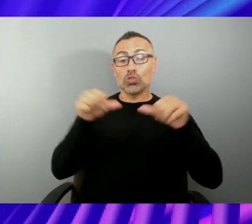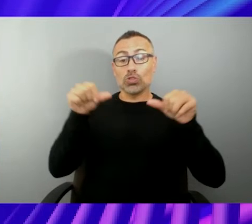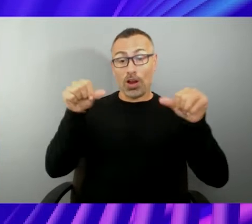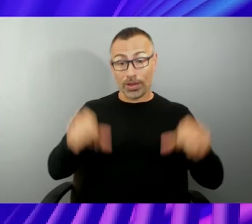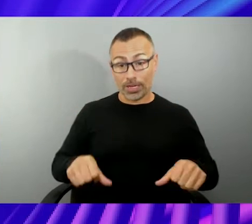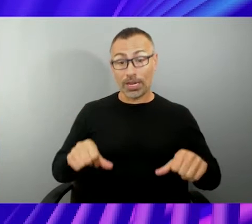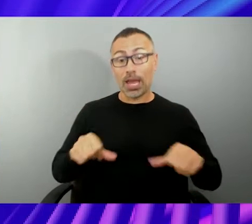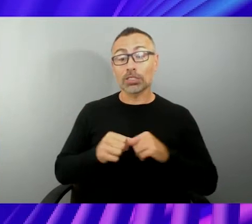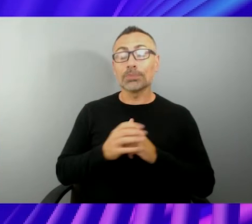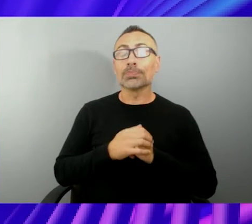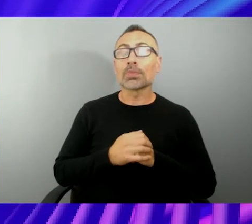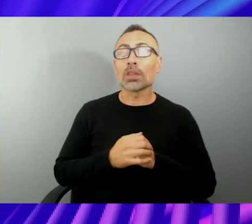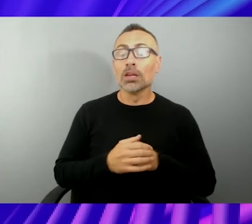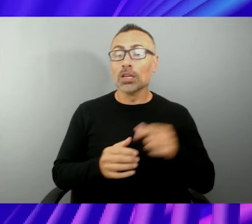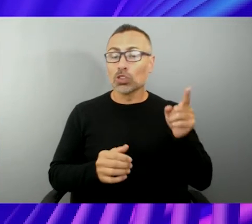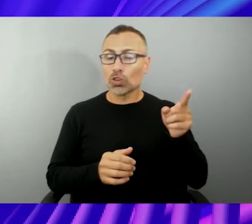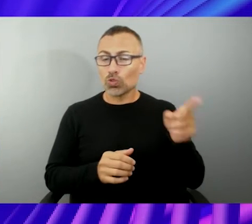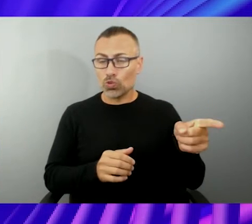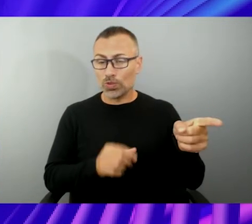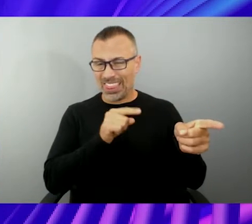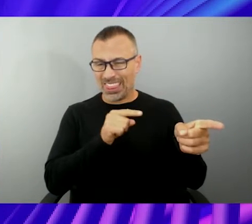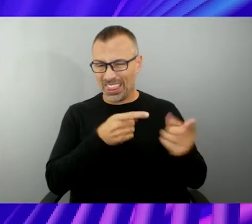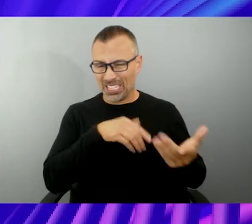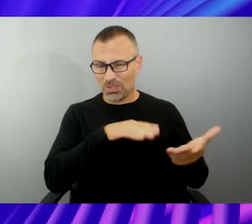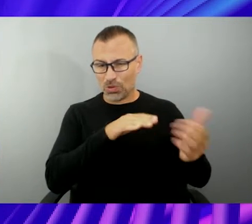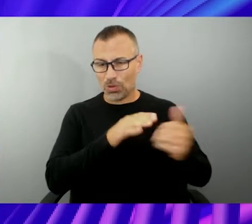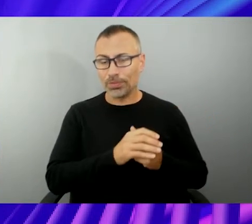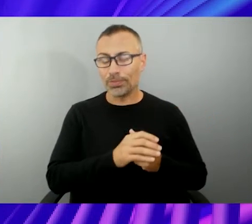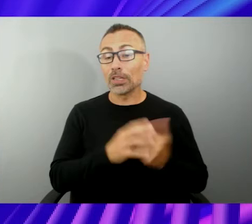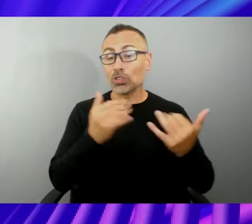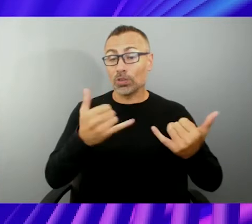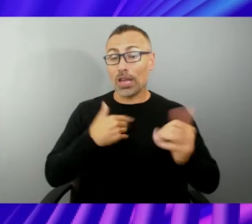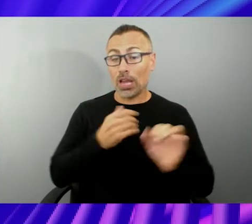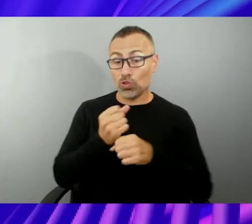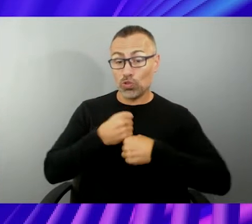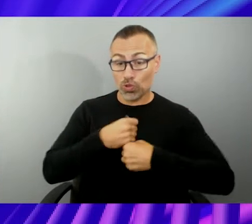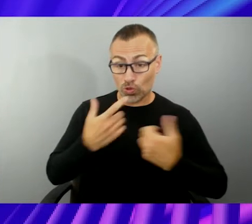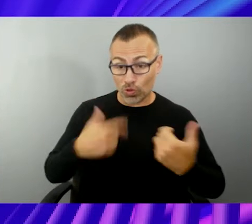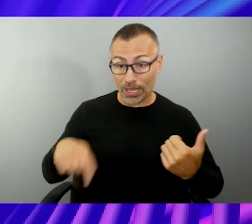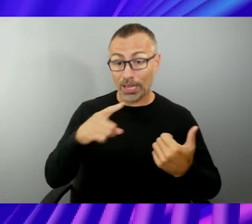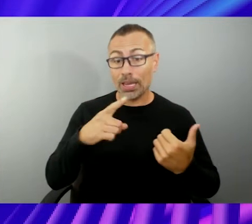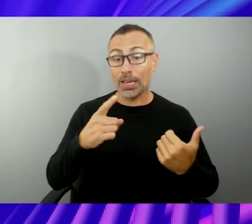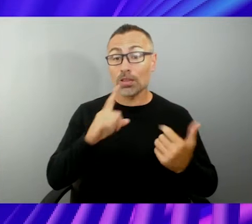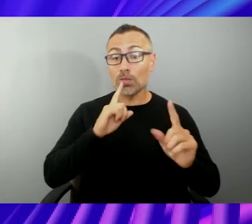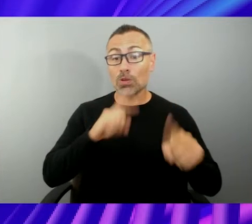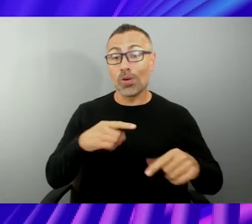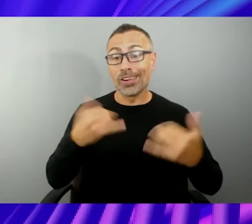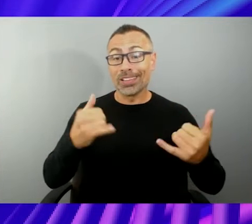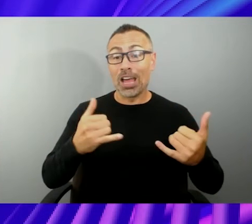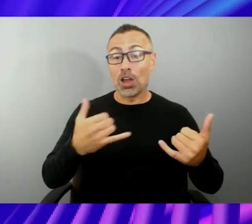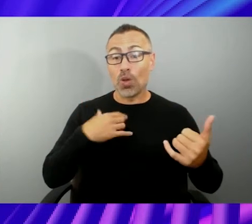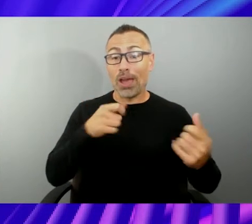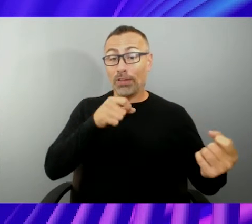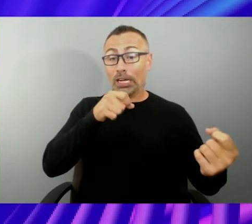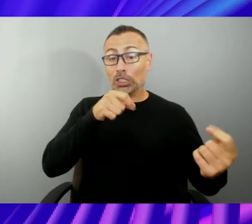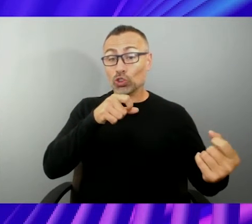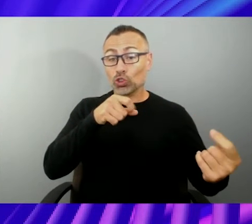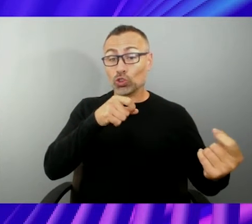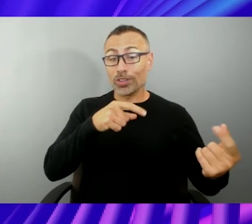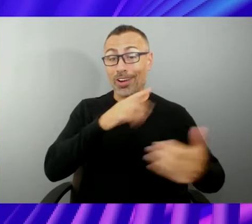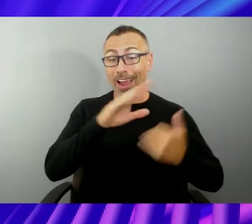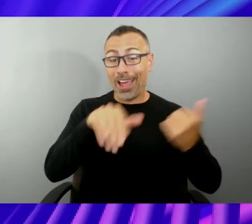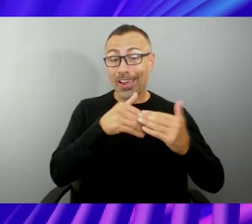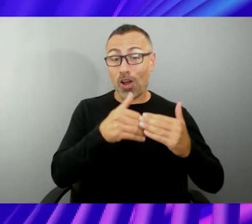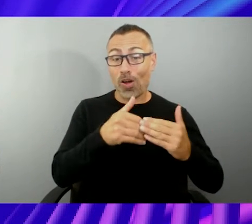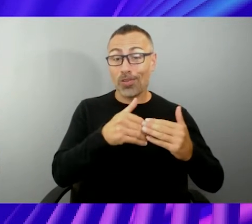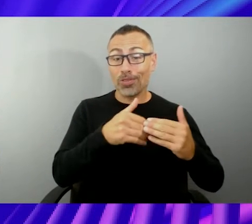so now and when you order something and the order is created, that acts as an event or a trigger. And all these microservices, they are waiting